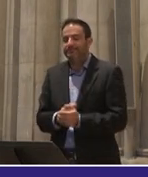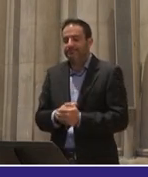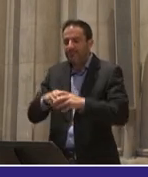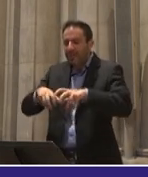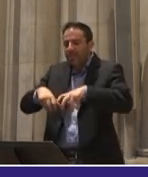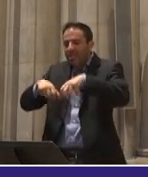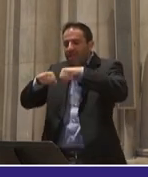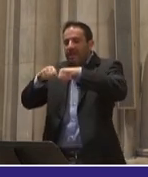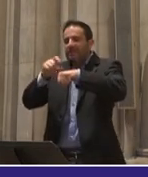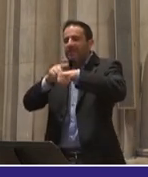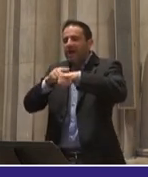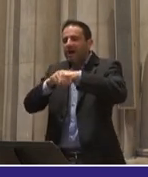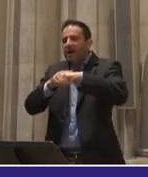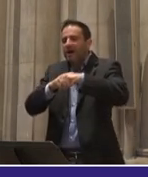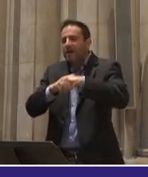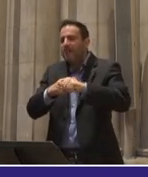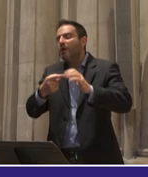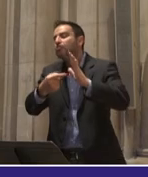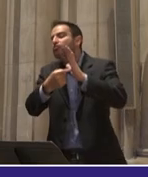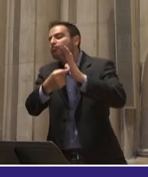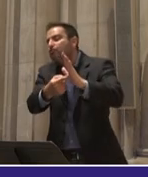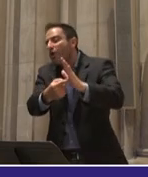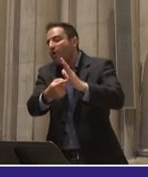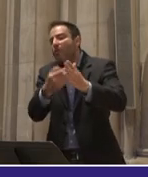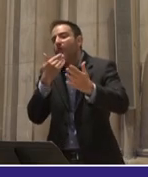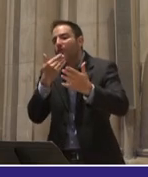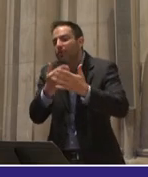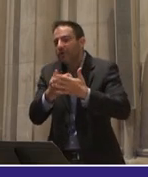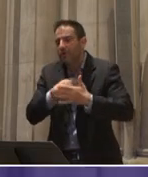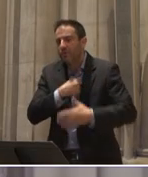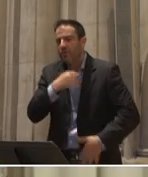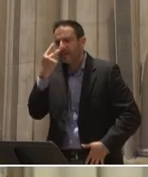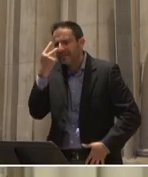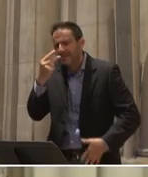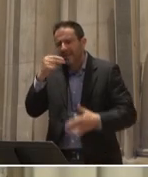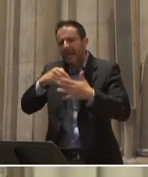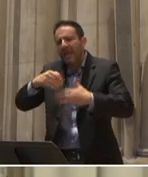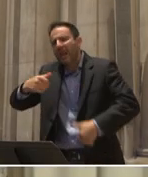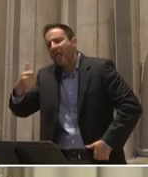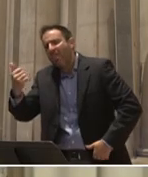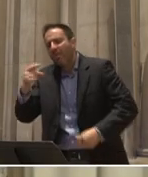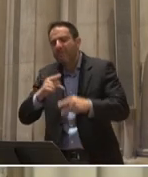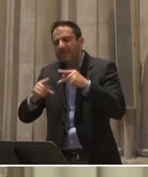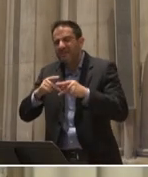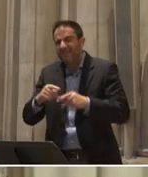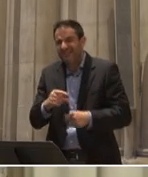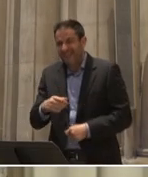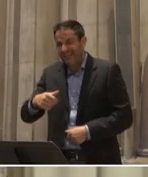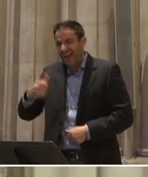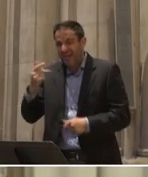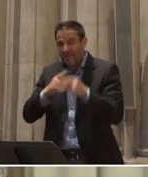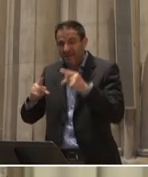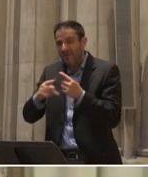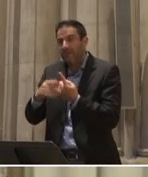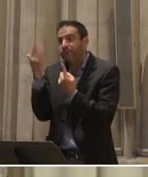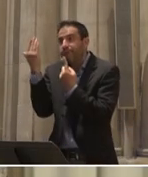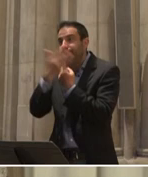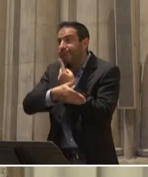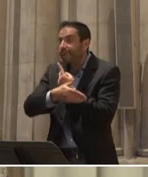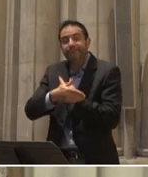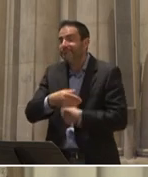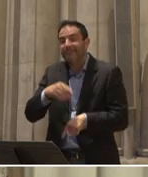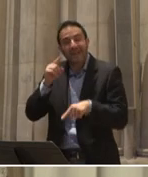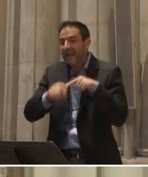time to point out the goodness we see in them. For they may not see it or